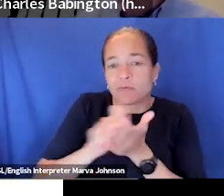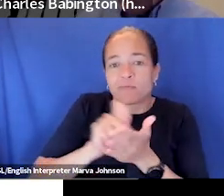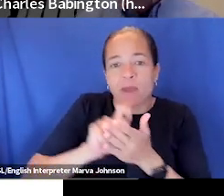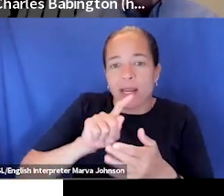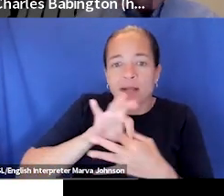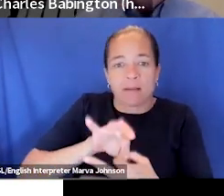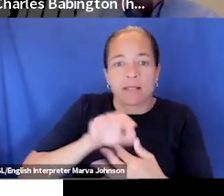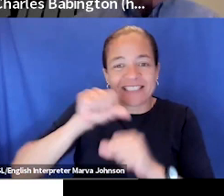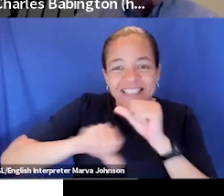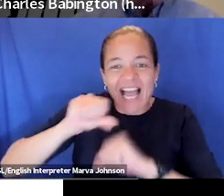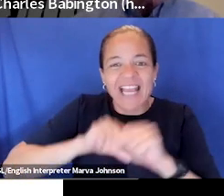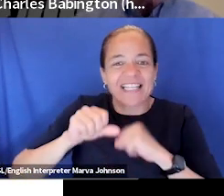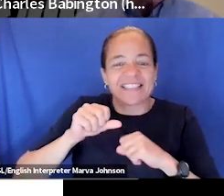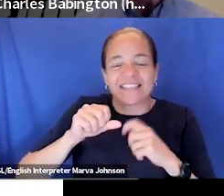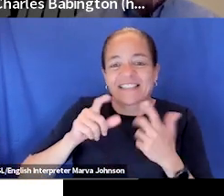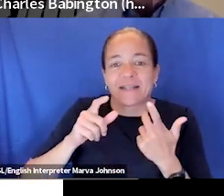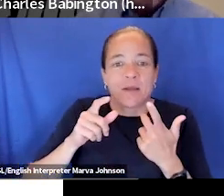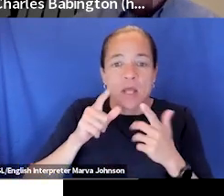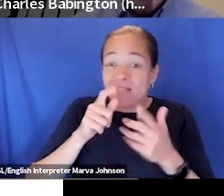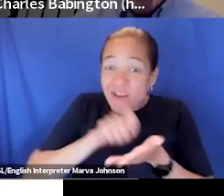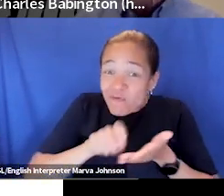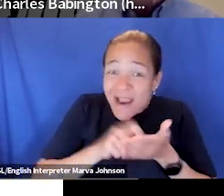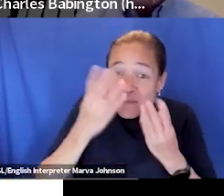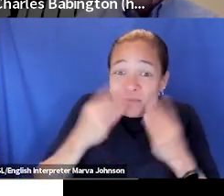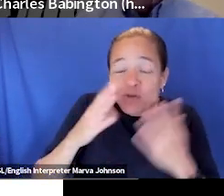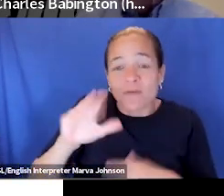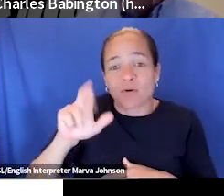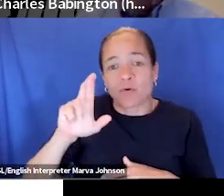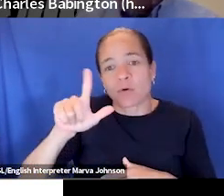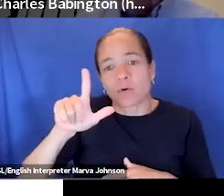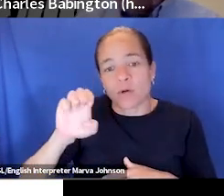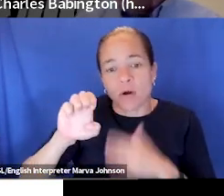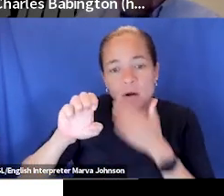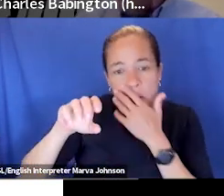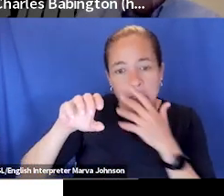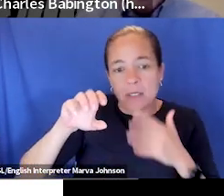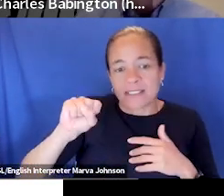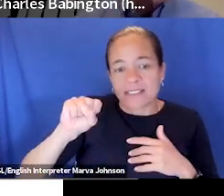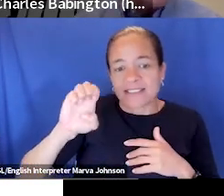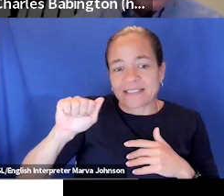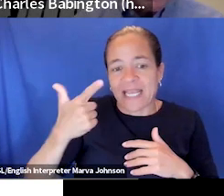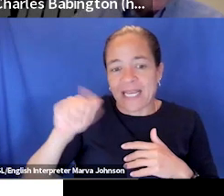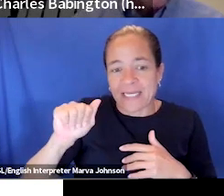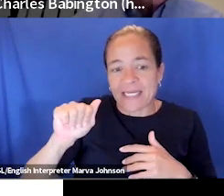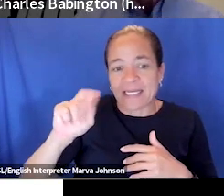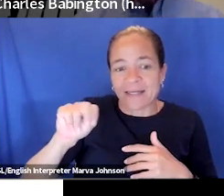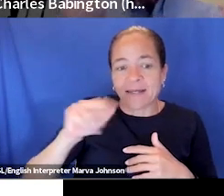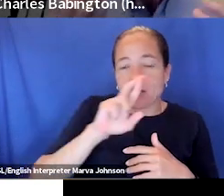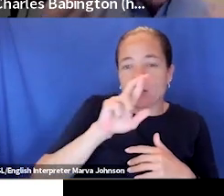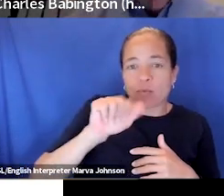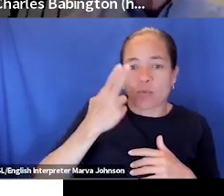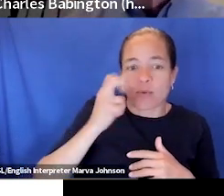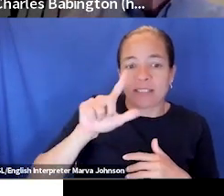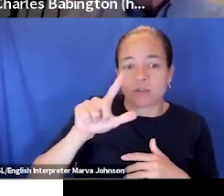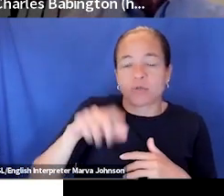writers. Carl Sagan, Rachel Carson, Carl Zimmer, Oliver Sacks, there's many others. It